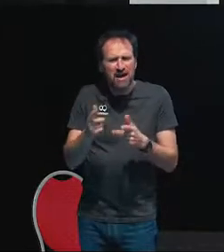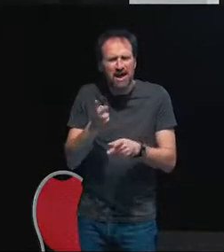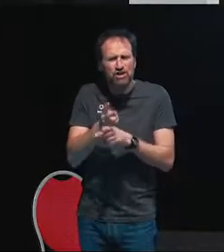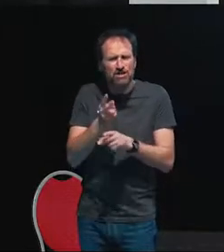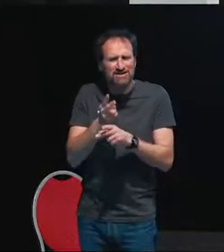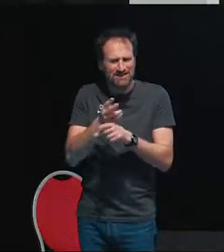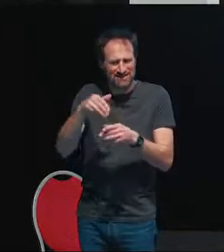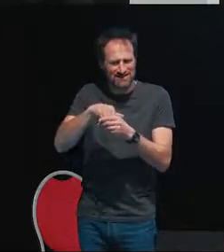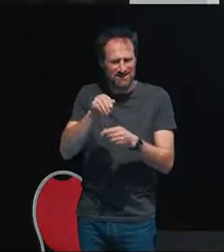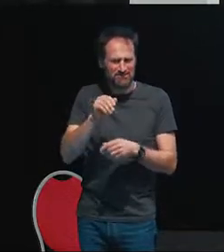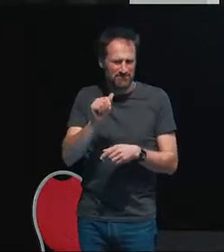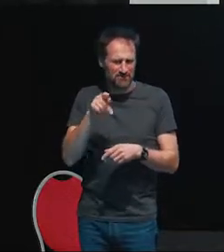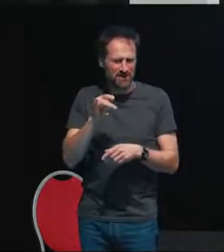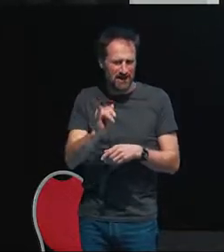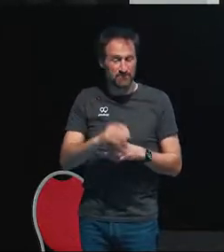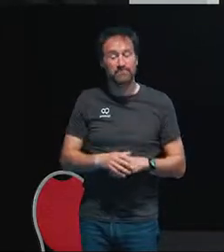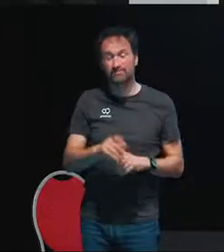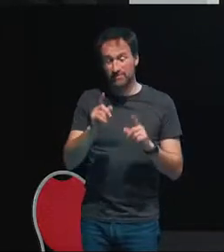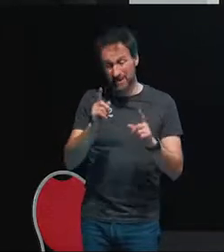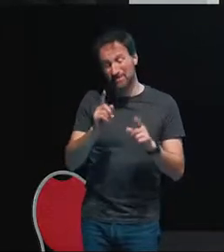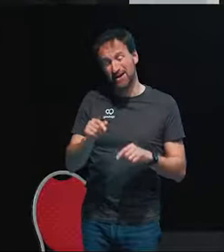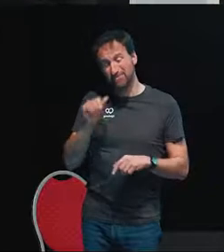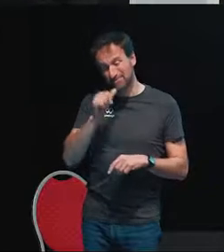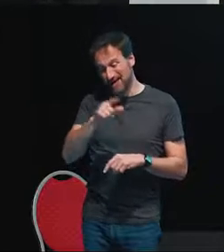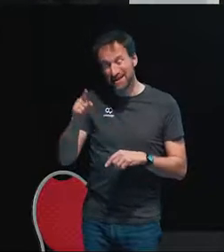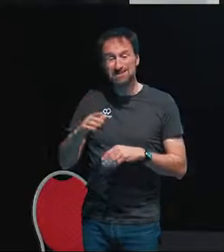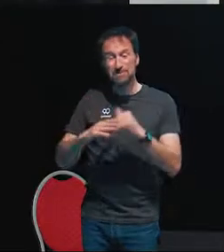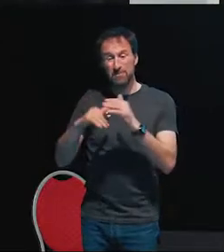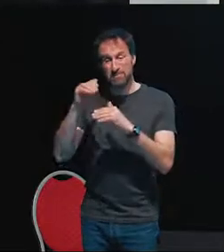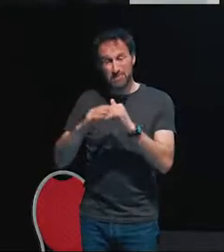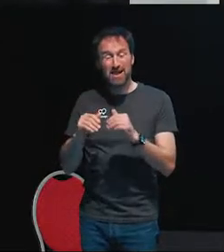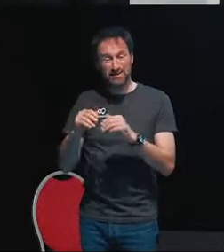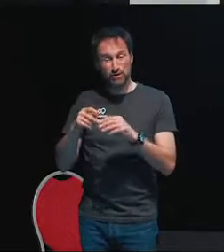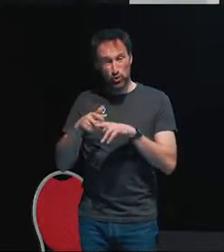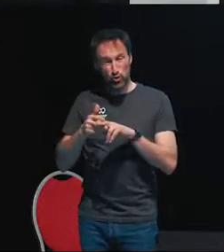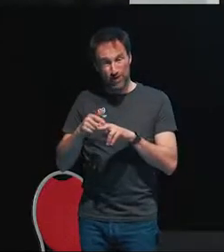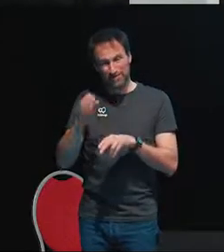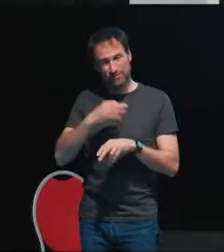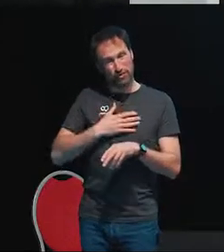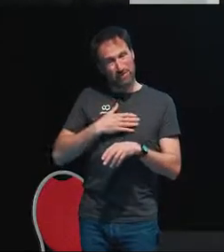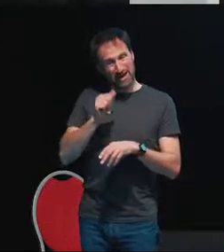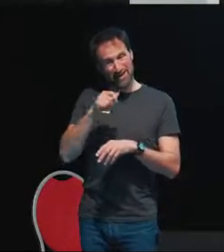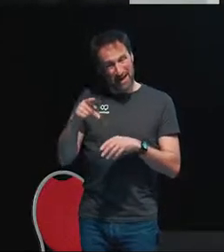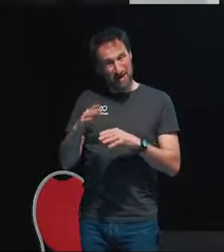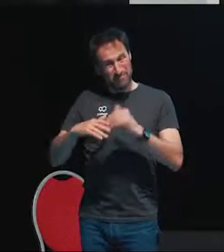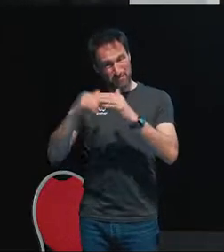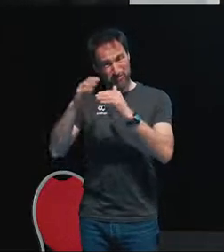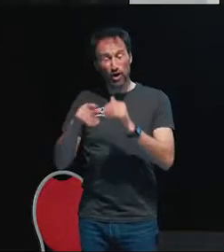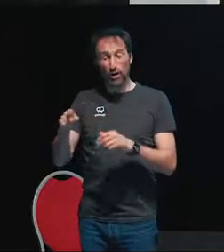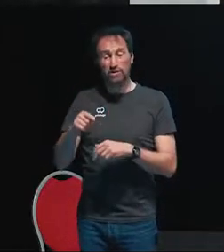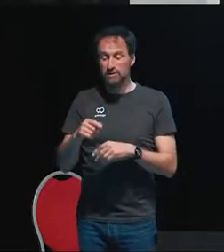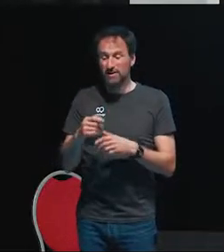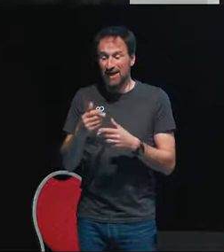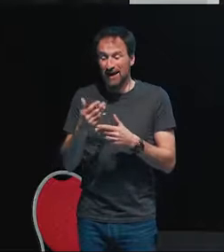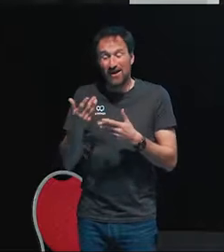most of our bill tools assume that everything that I need to build and run my app is gonna be available at Build time but that's not exactly